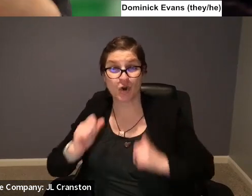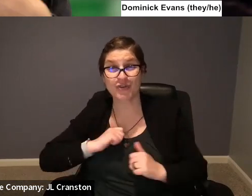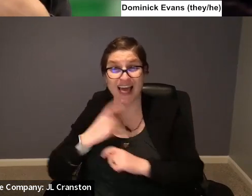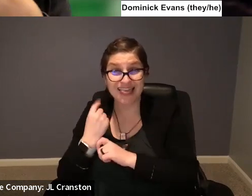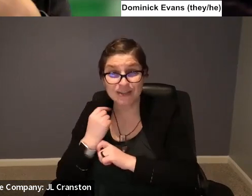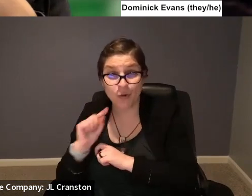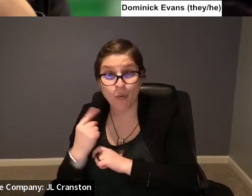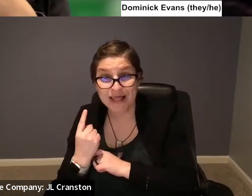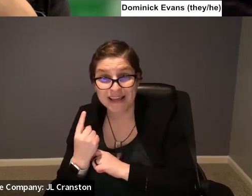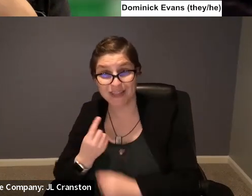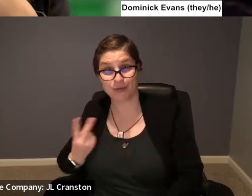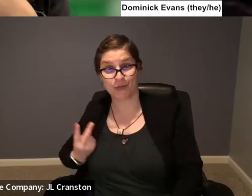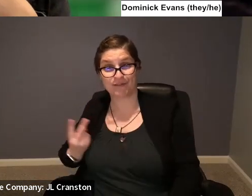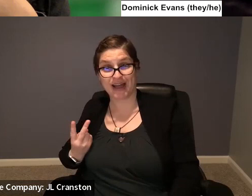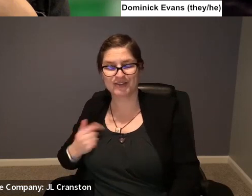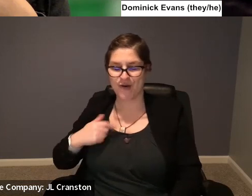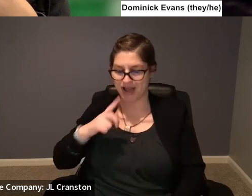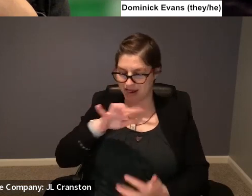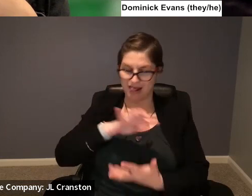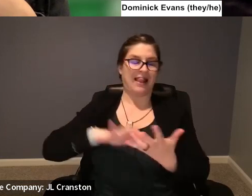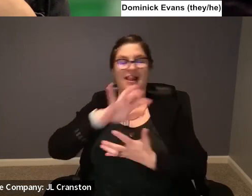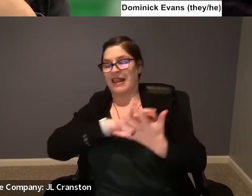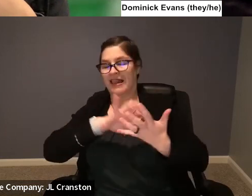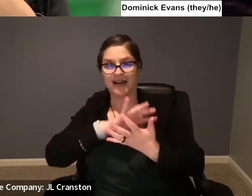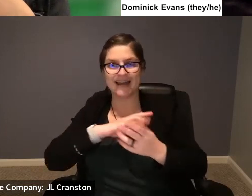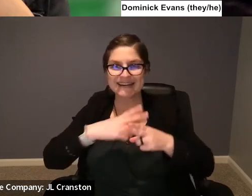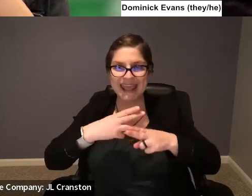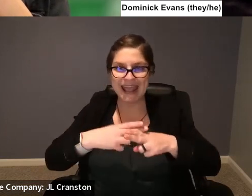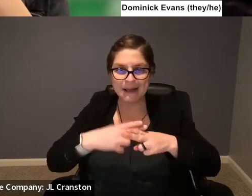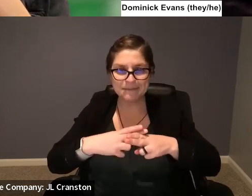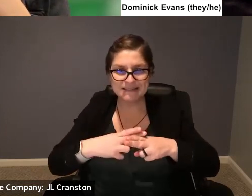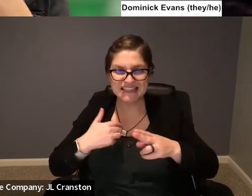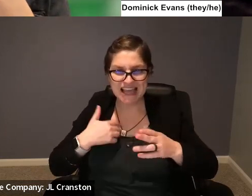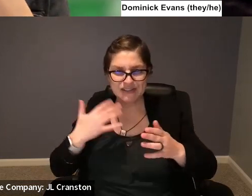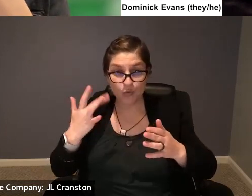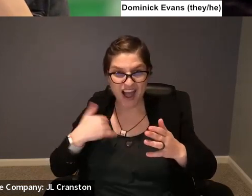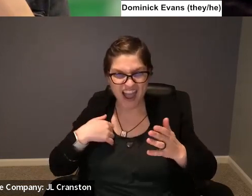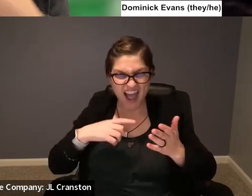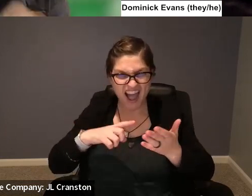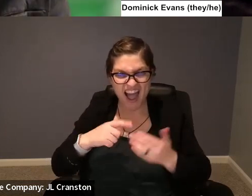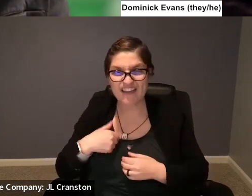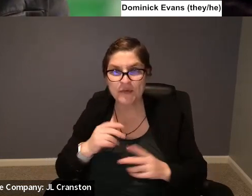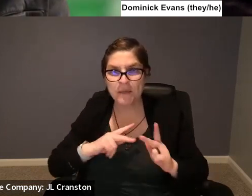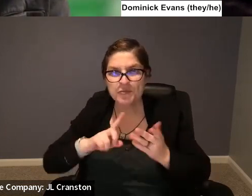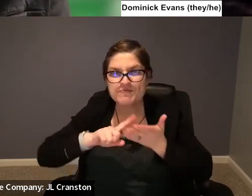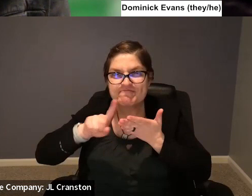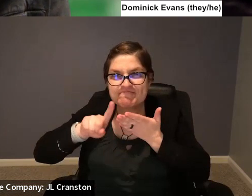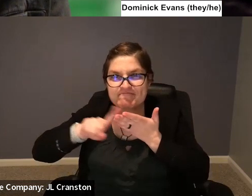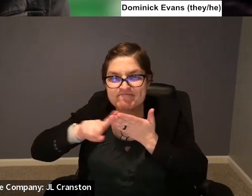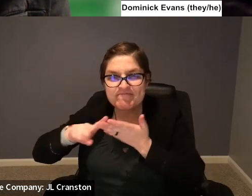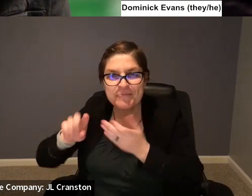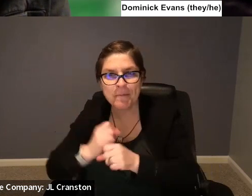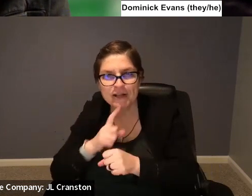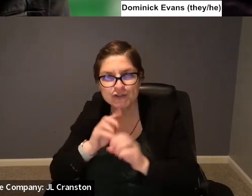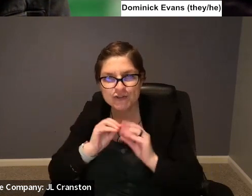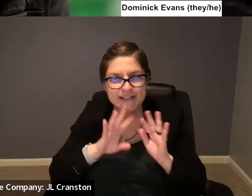between ourselves. So I mix up names. That's why I have meticulous research records for the study. But yeah, that's